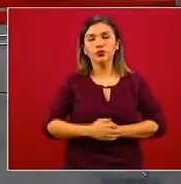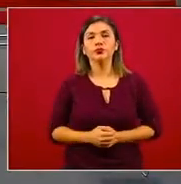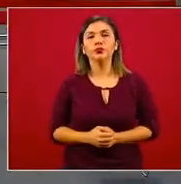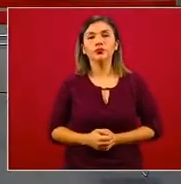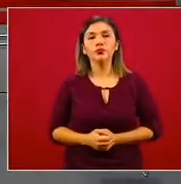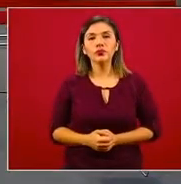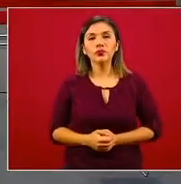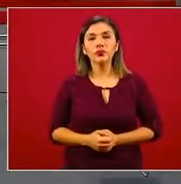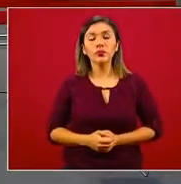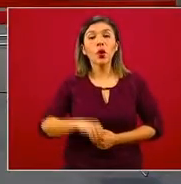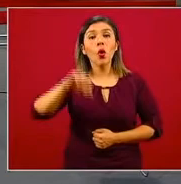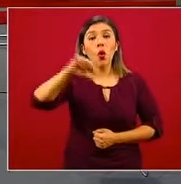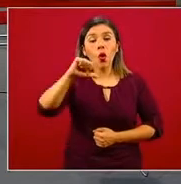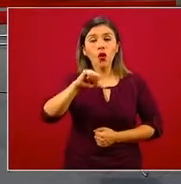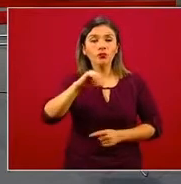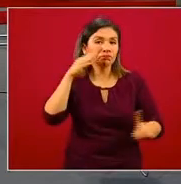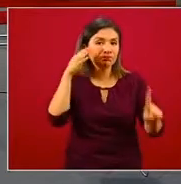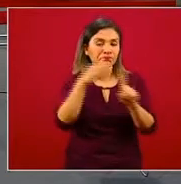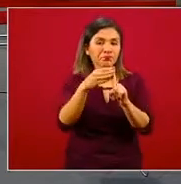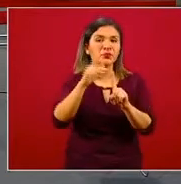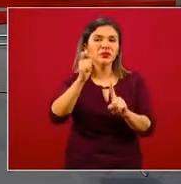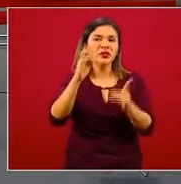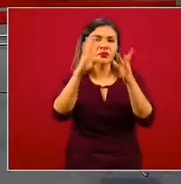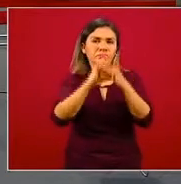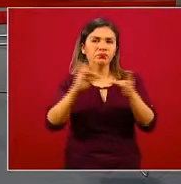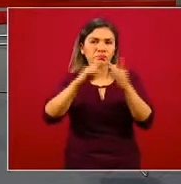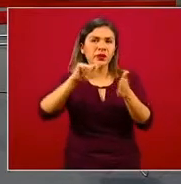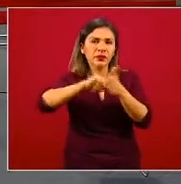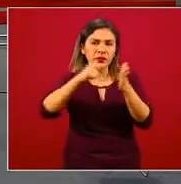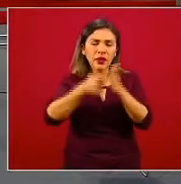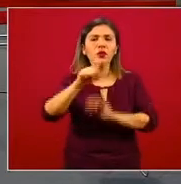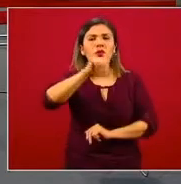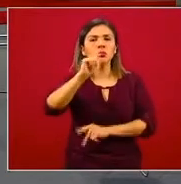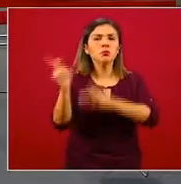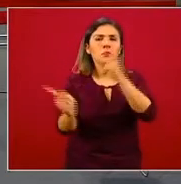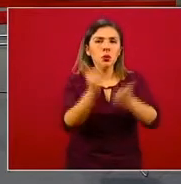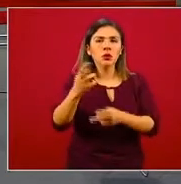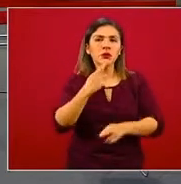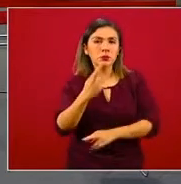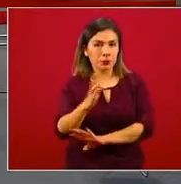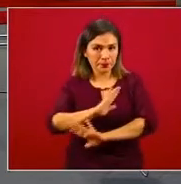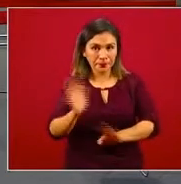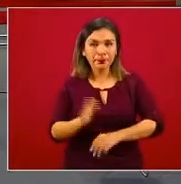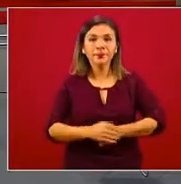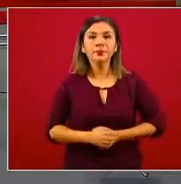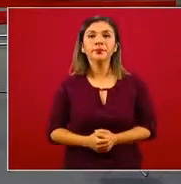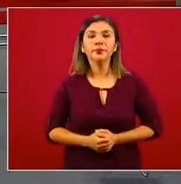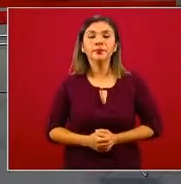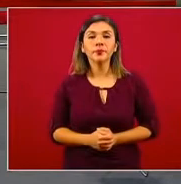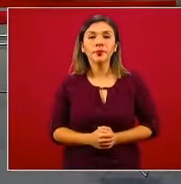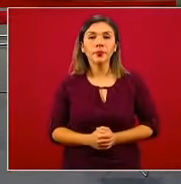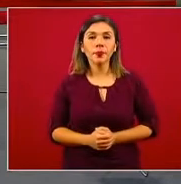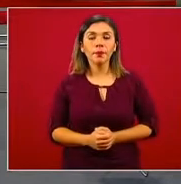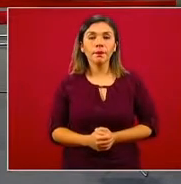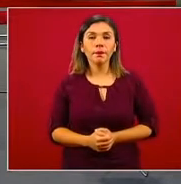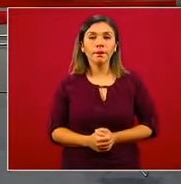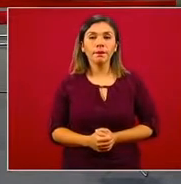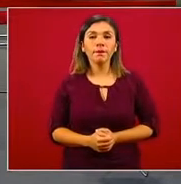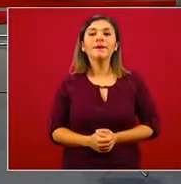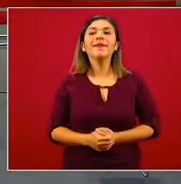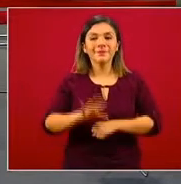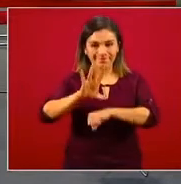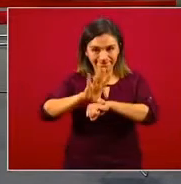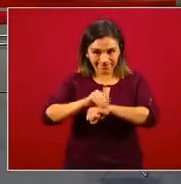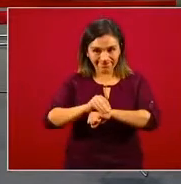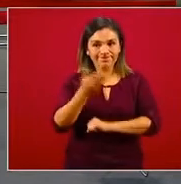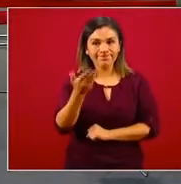the pandemic caused by the new coronavirus SARS-CoV-2. We're going to open up with our technical report, and then we will have our